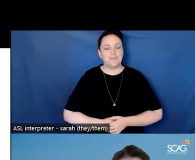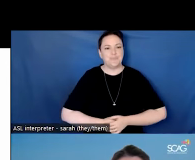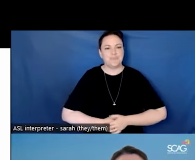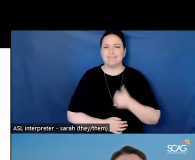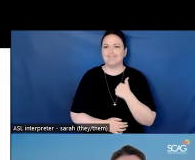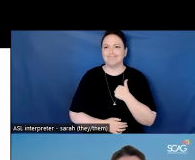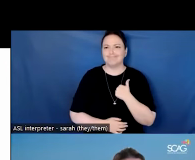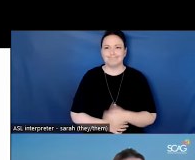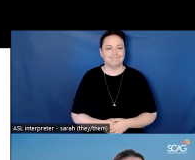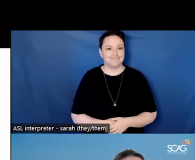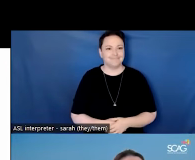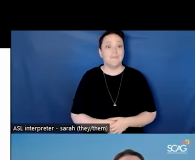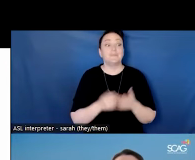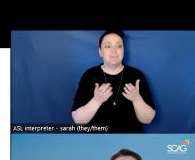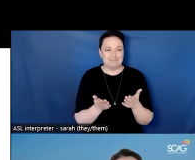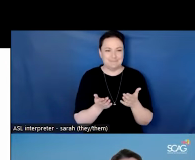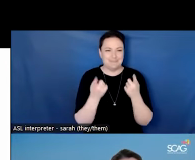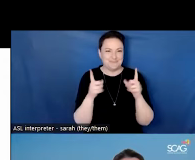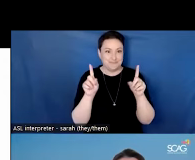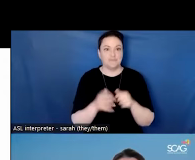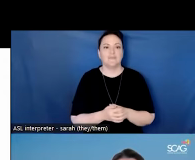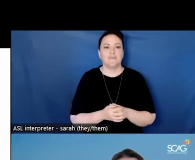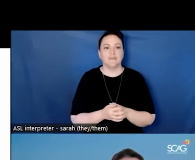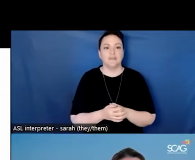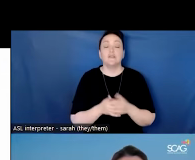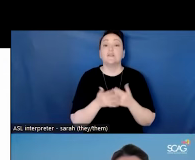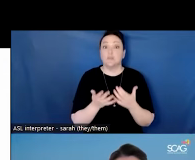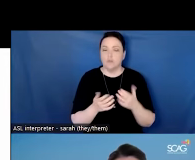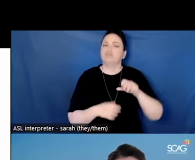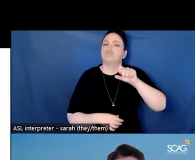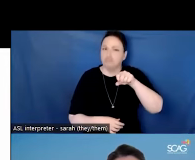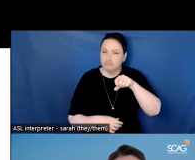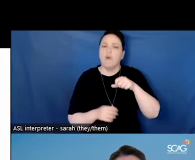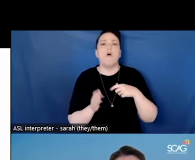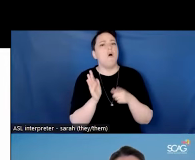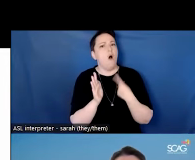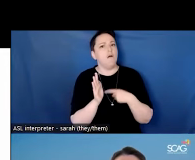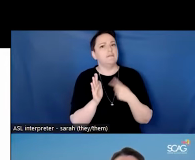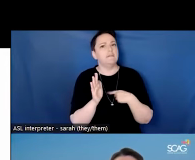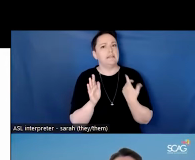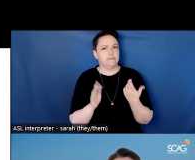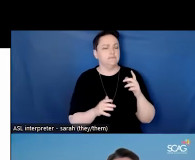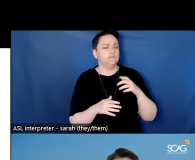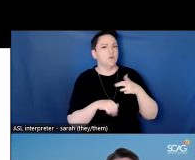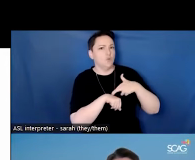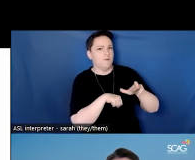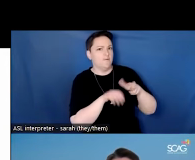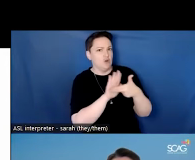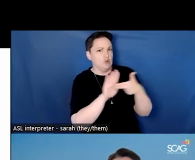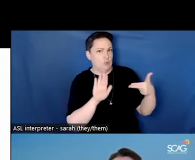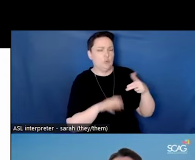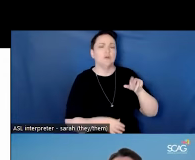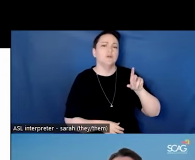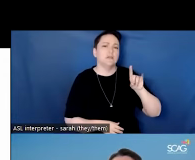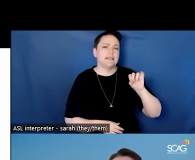Sorry about that. Okay, here we go. CEQA often is referred to as a disclosure requirement. It informs the government decision maker